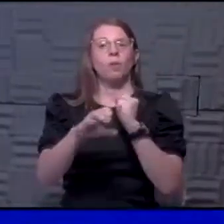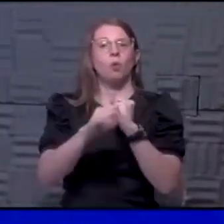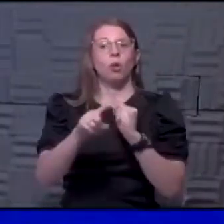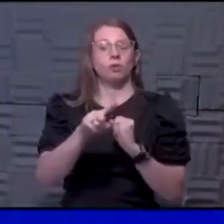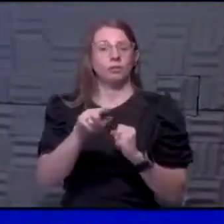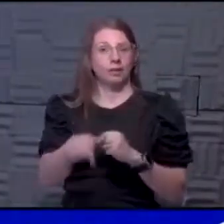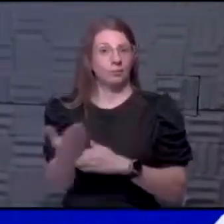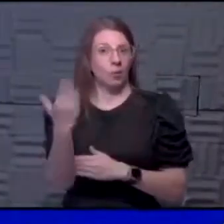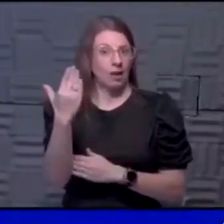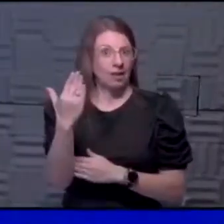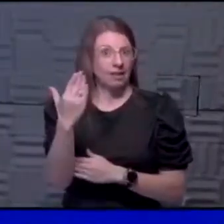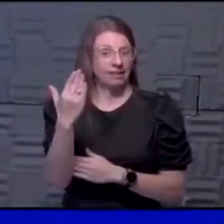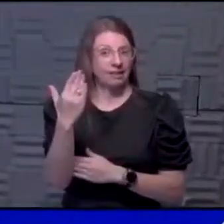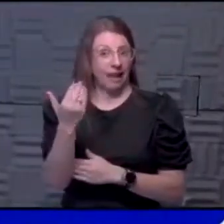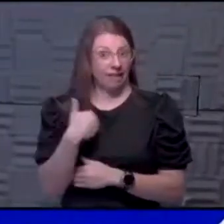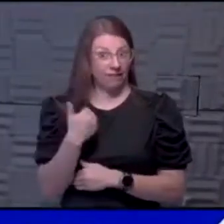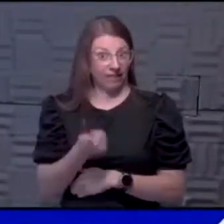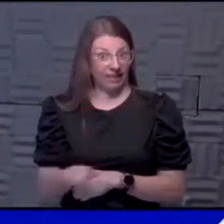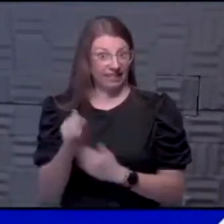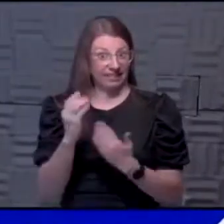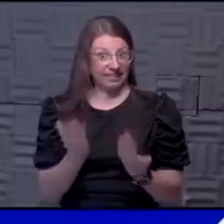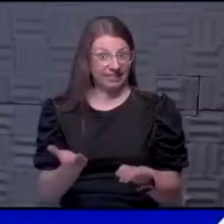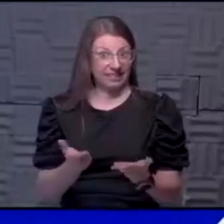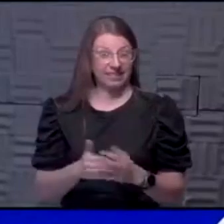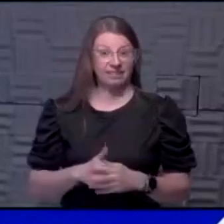this morning. What do we got?